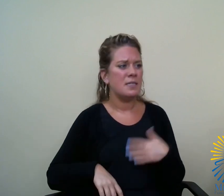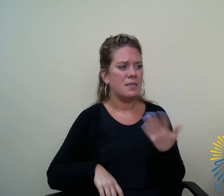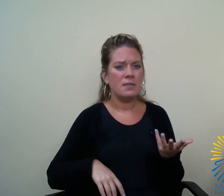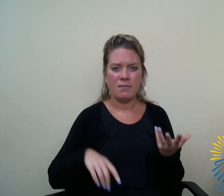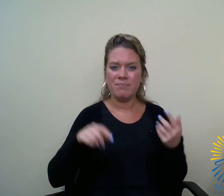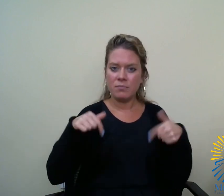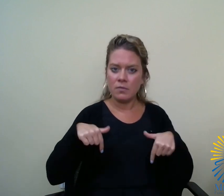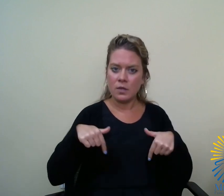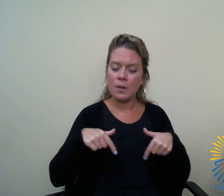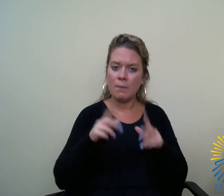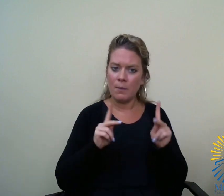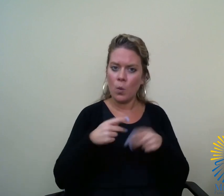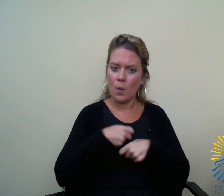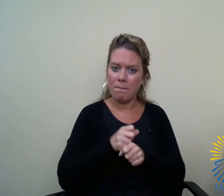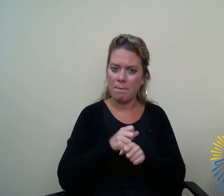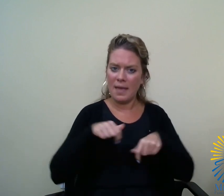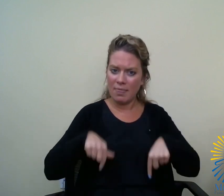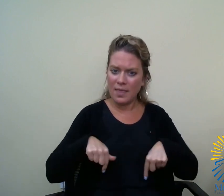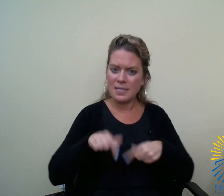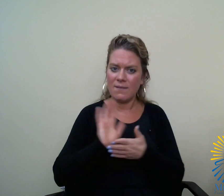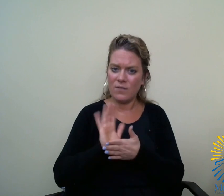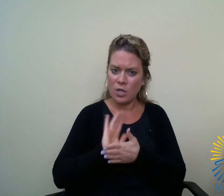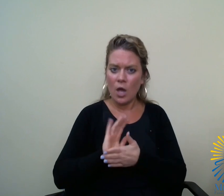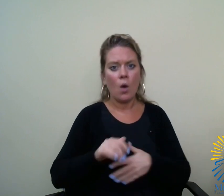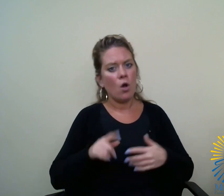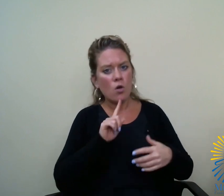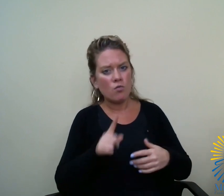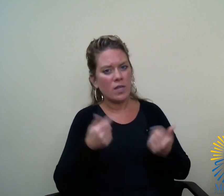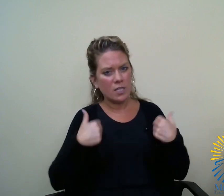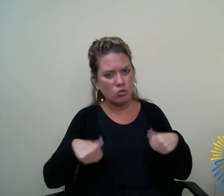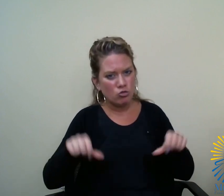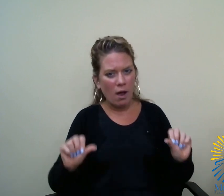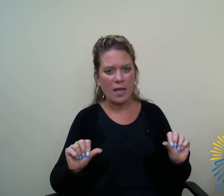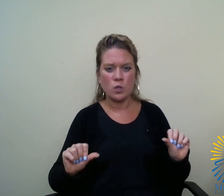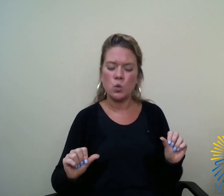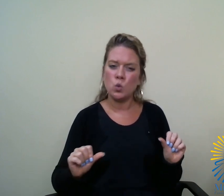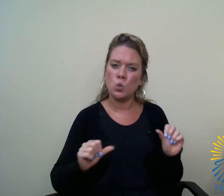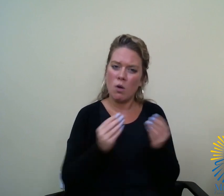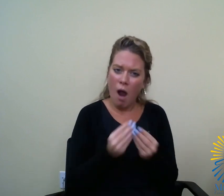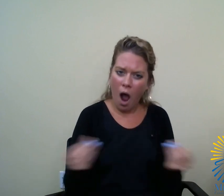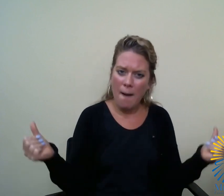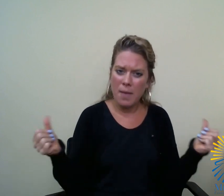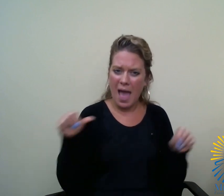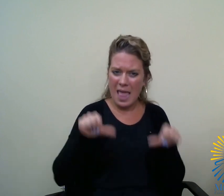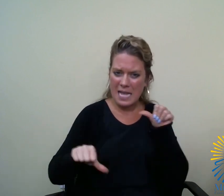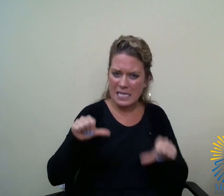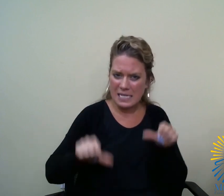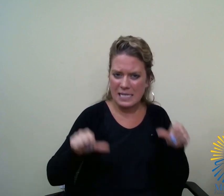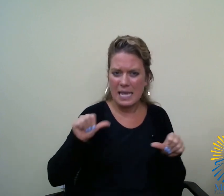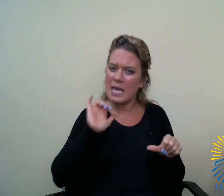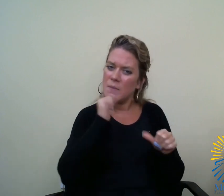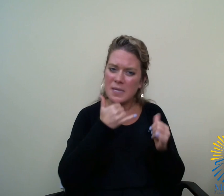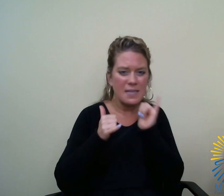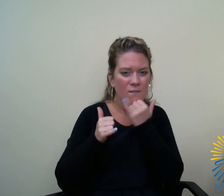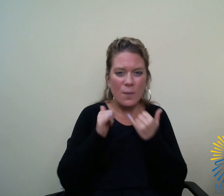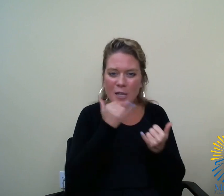this video, and other people that are really trying to combat misinformation and vaccine hesitancy by helping